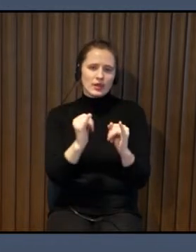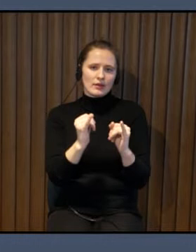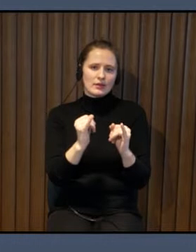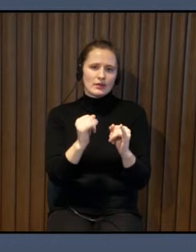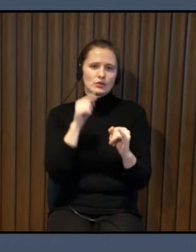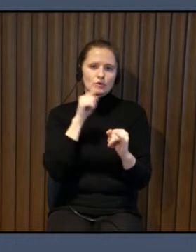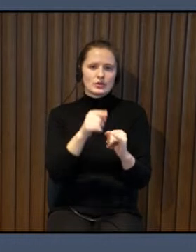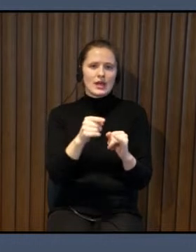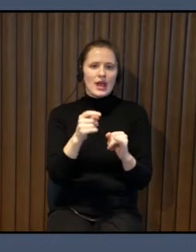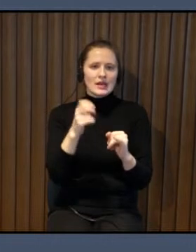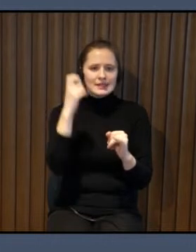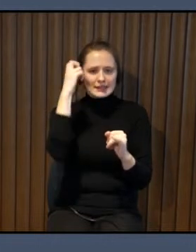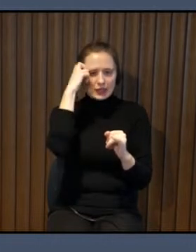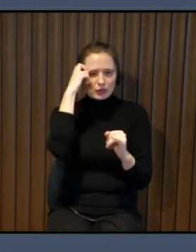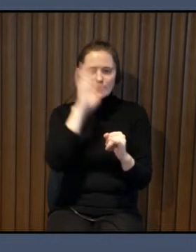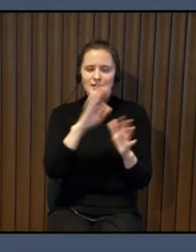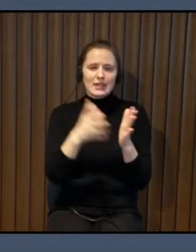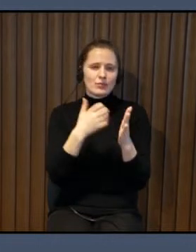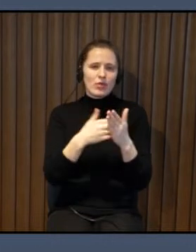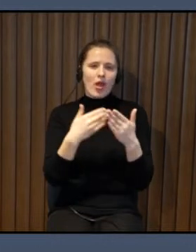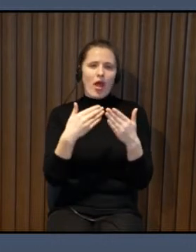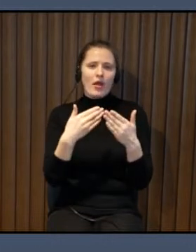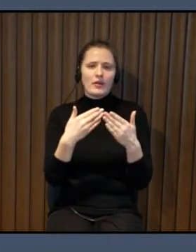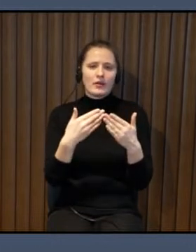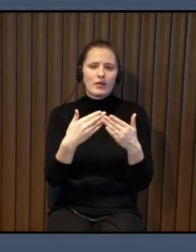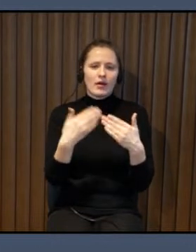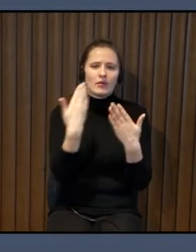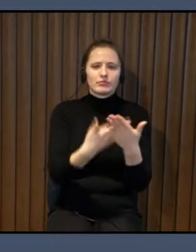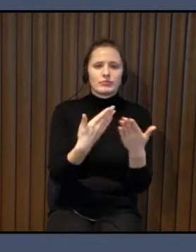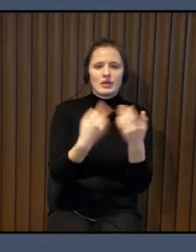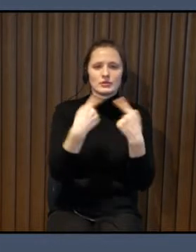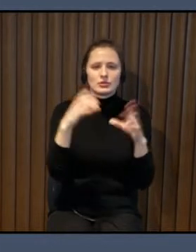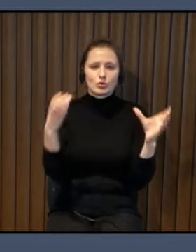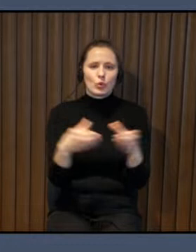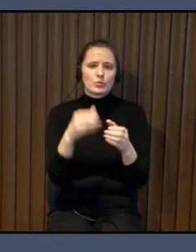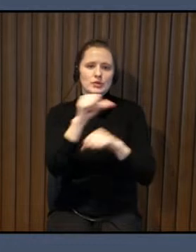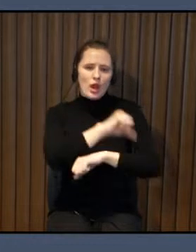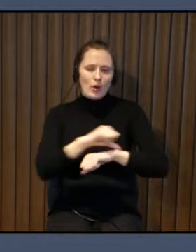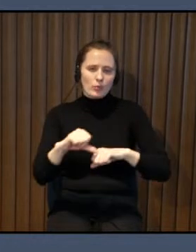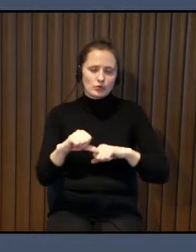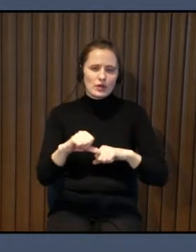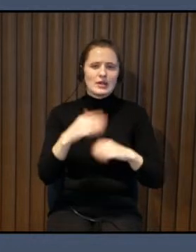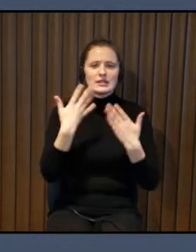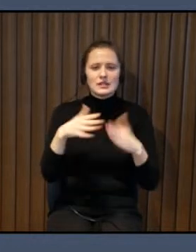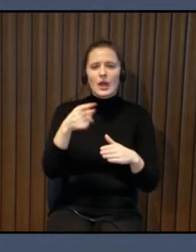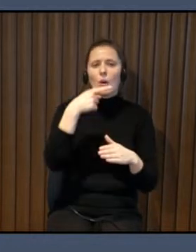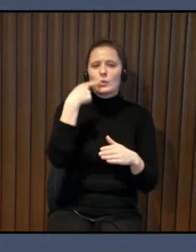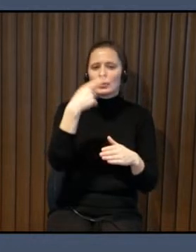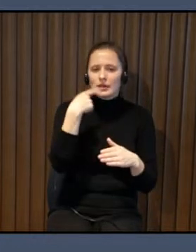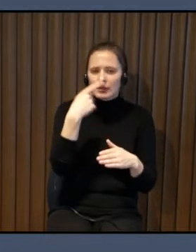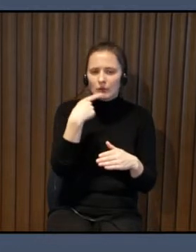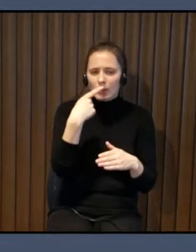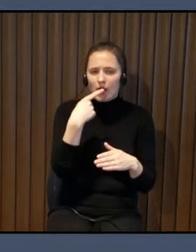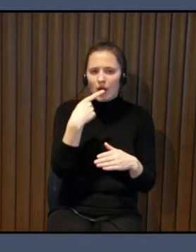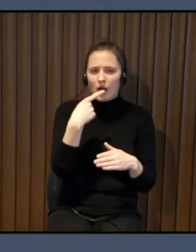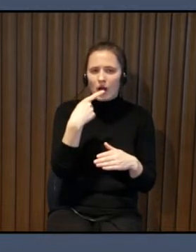equal. Stereotypes cannot be applied, and they